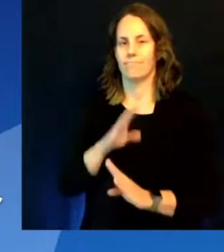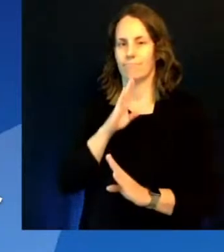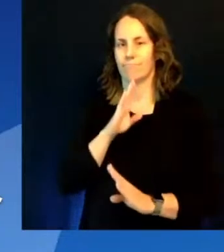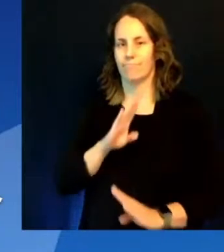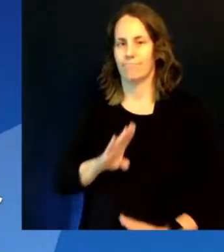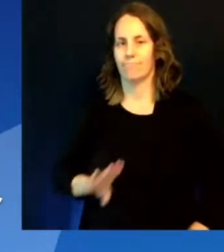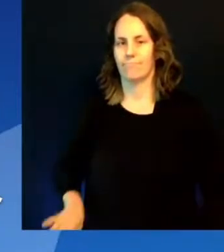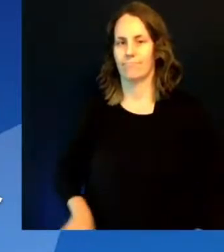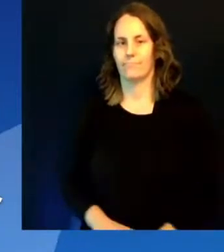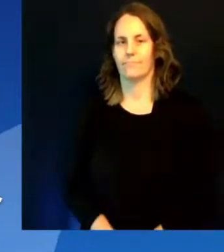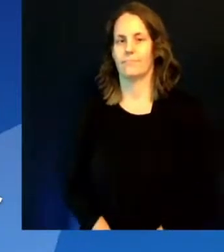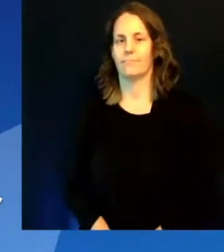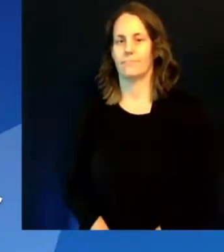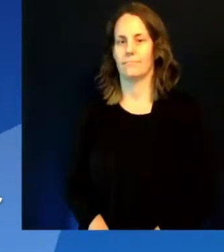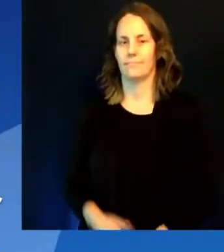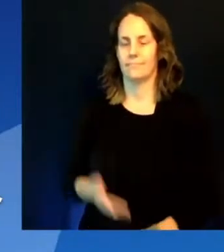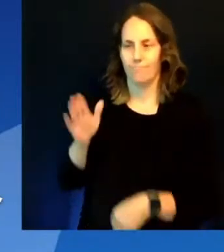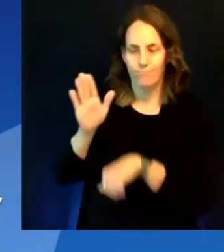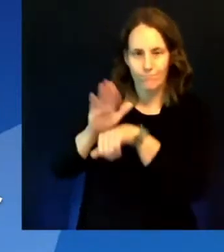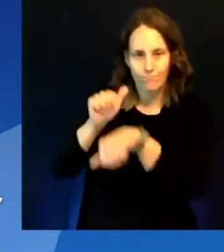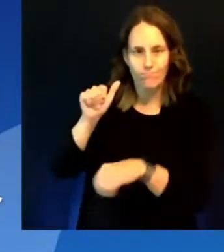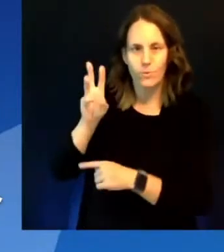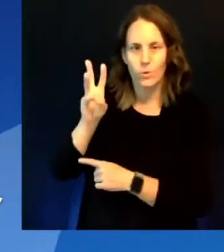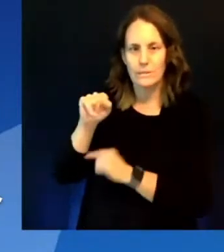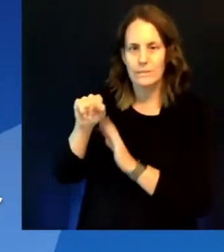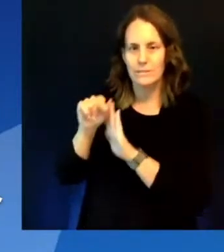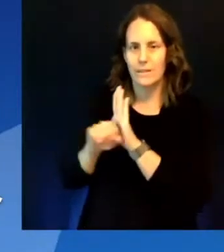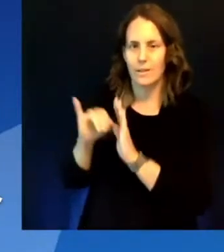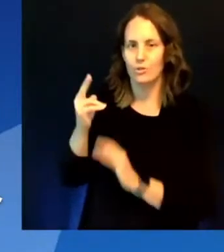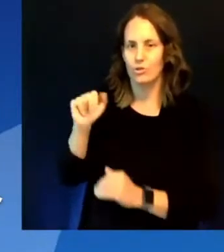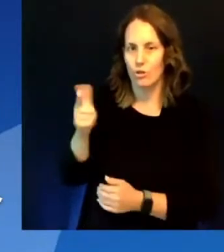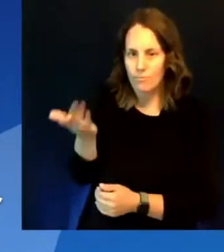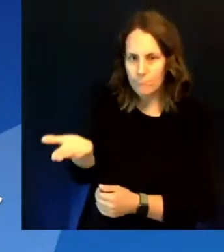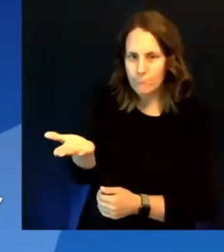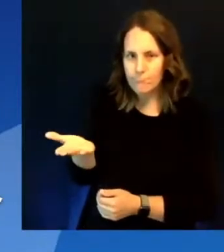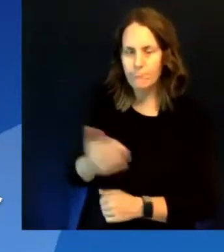Mitchell Schmidt, Wisconsin State Journal.